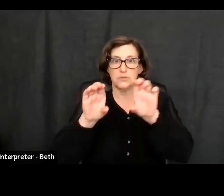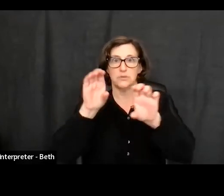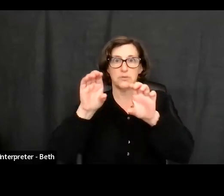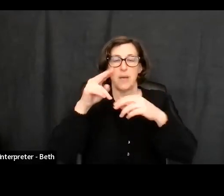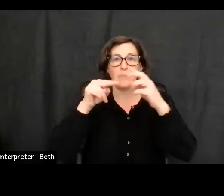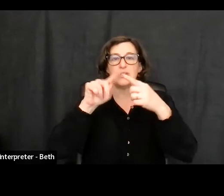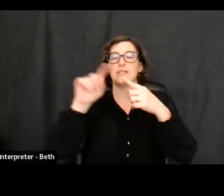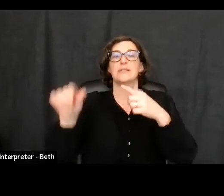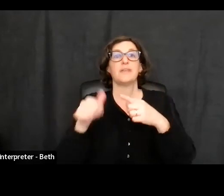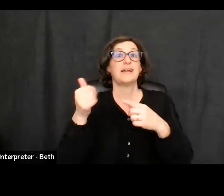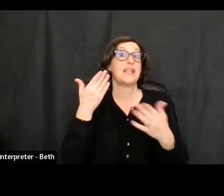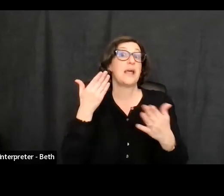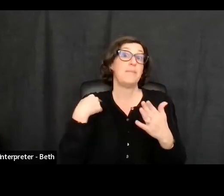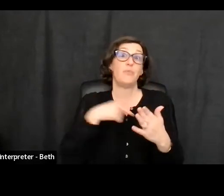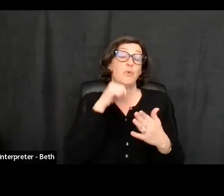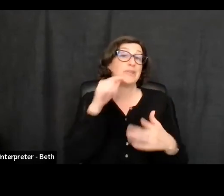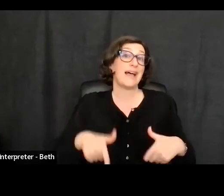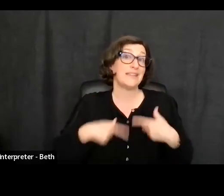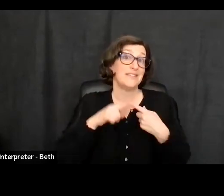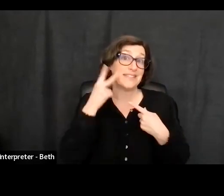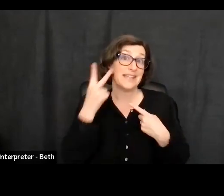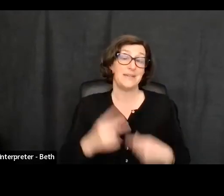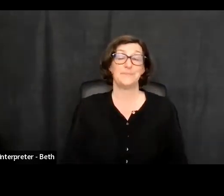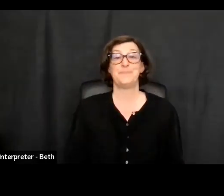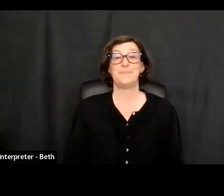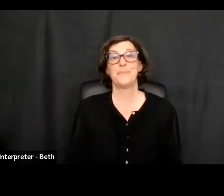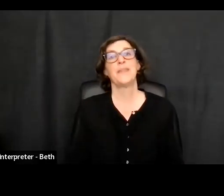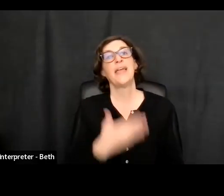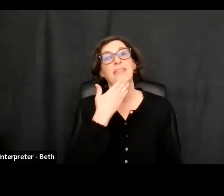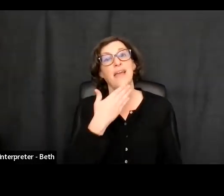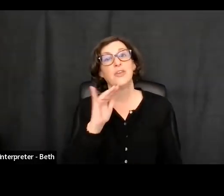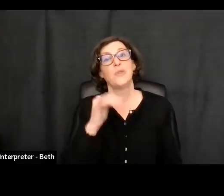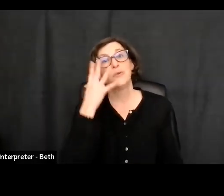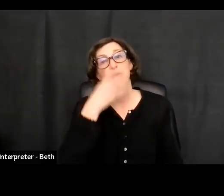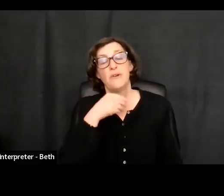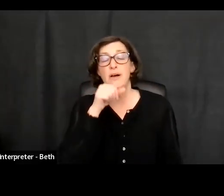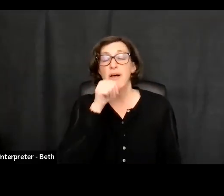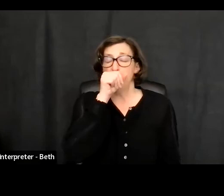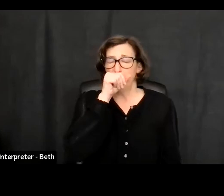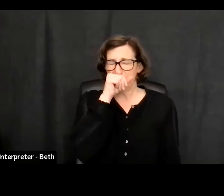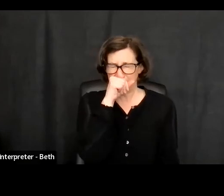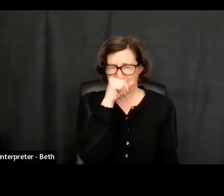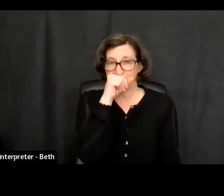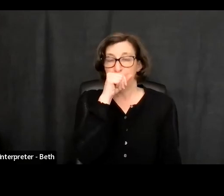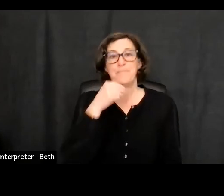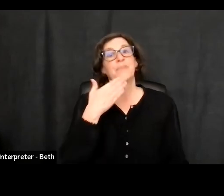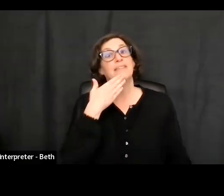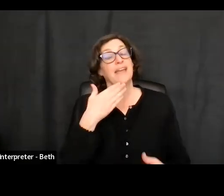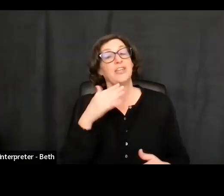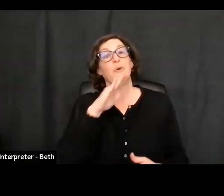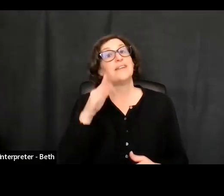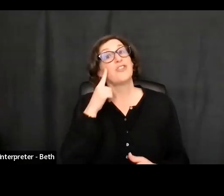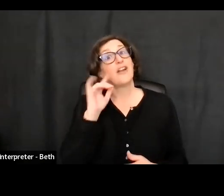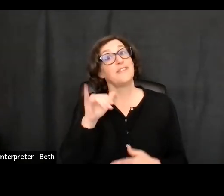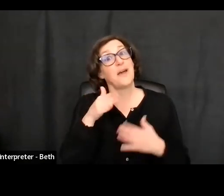see. That was so poetic. Thank you. Thank you for saying that. I don't know. I never thought of it that